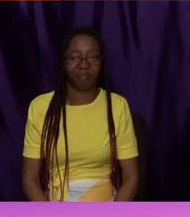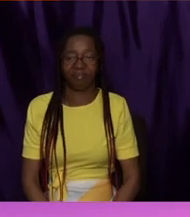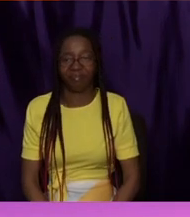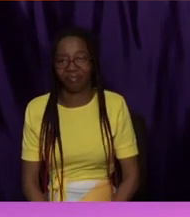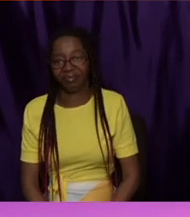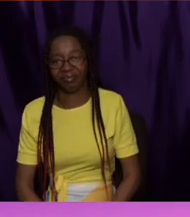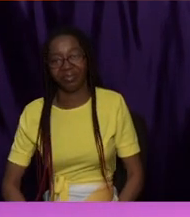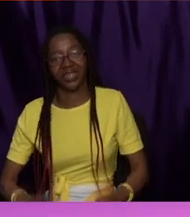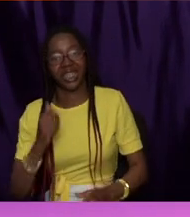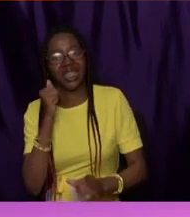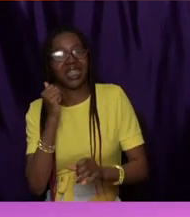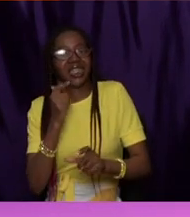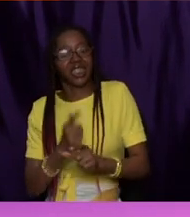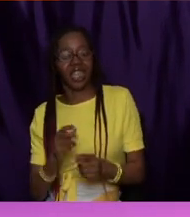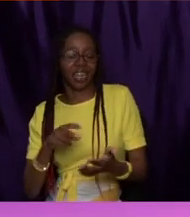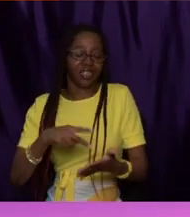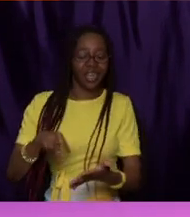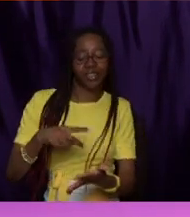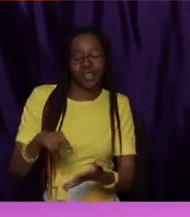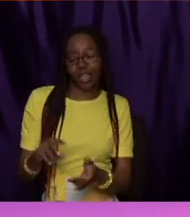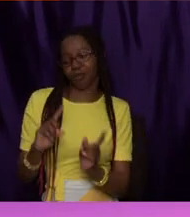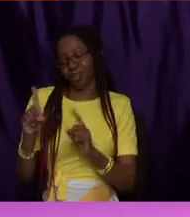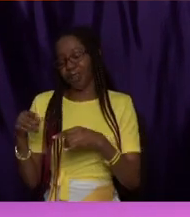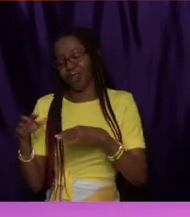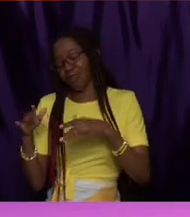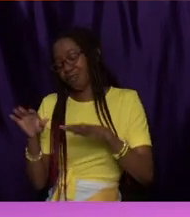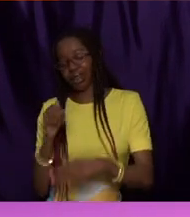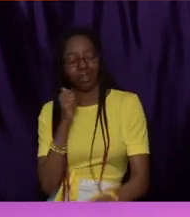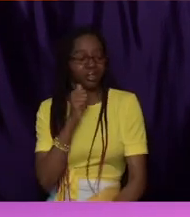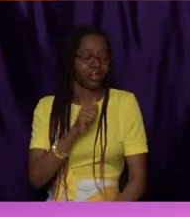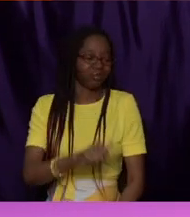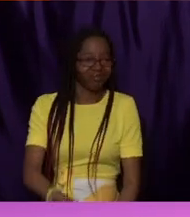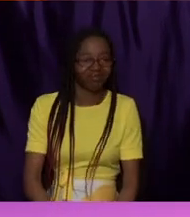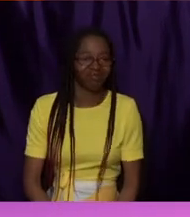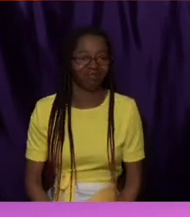My sister got a jig going. Go on, girl.